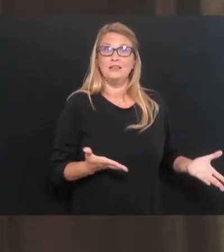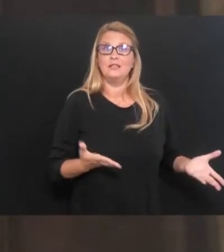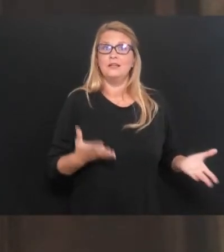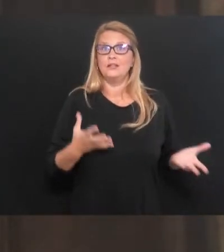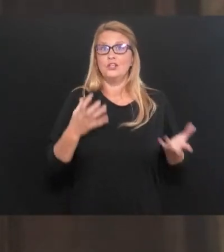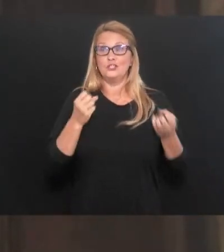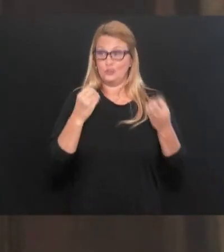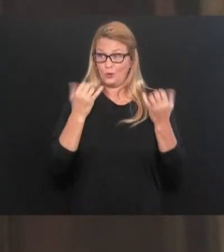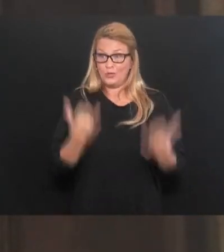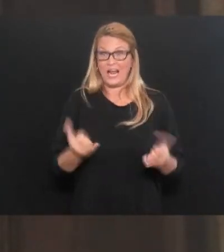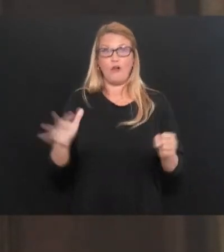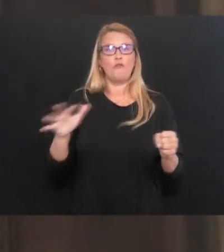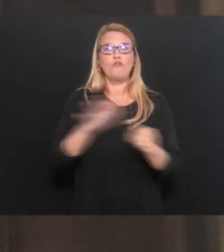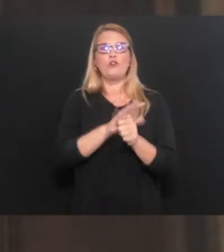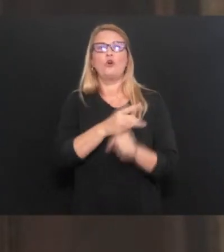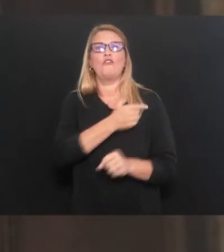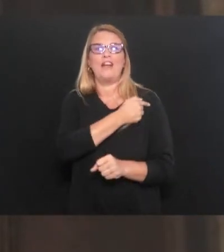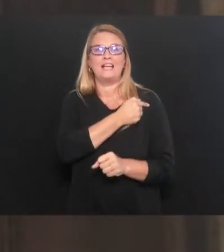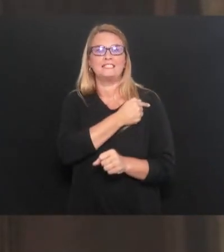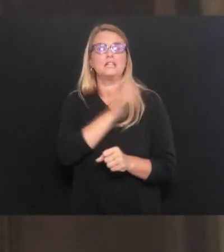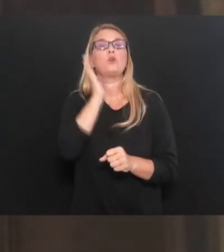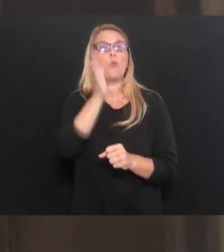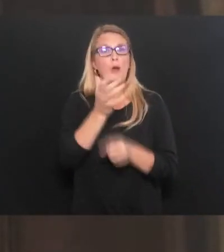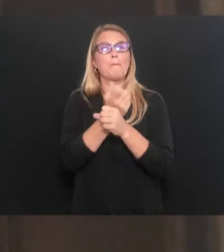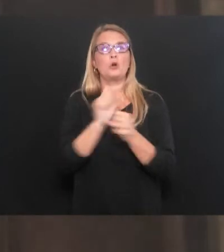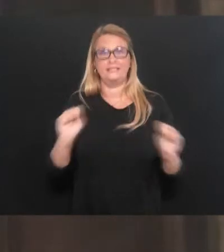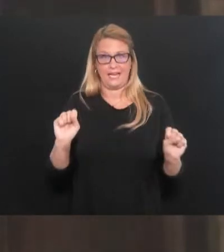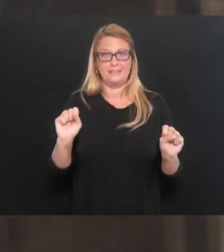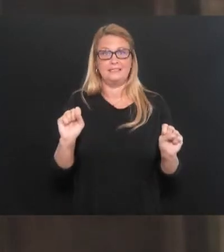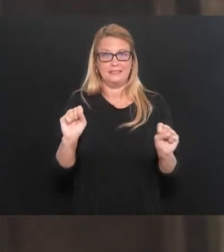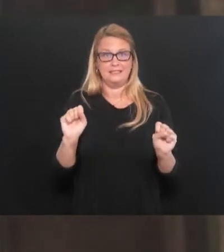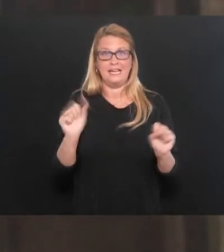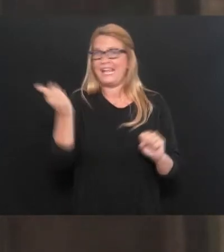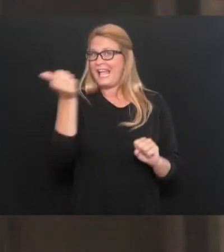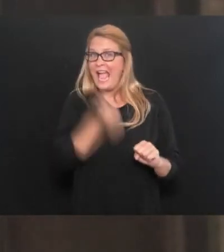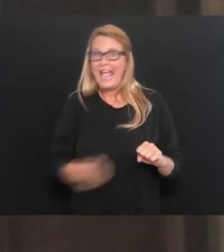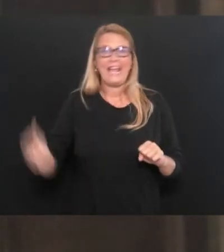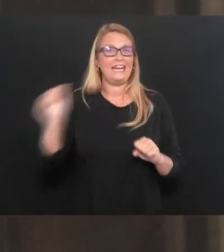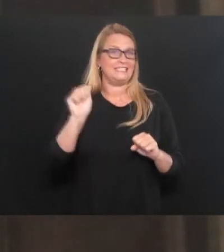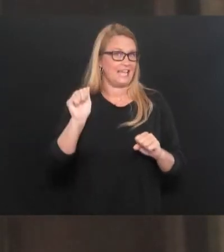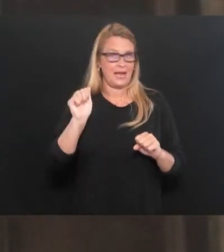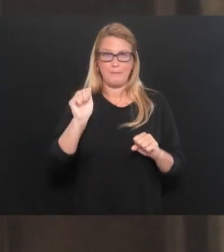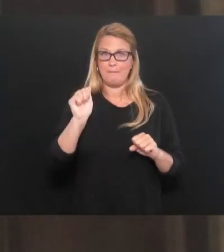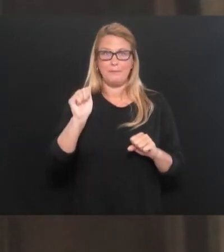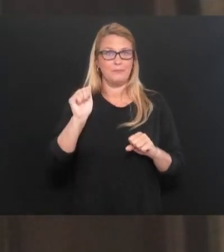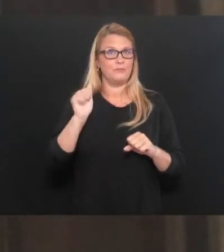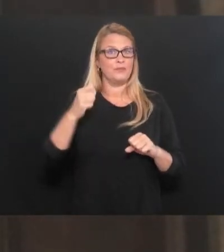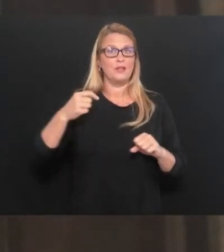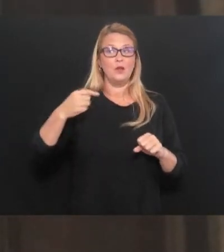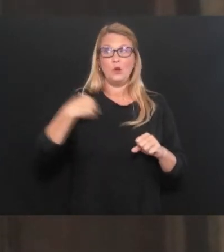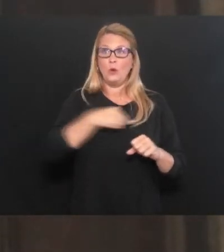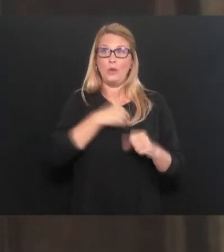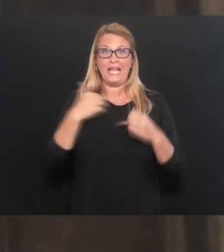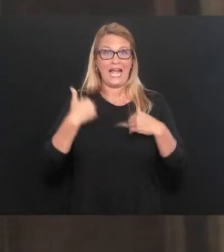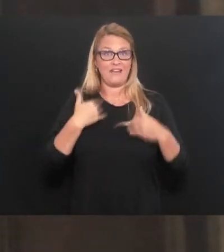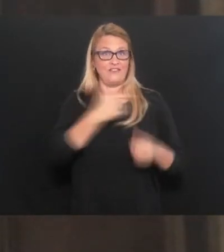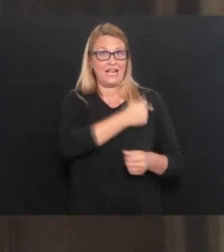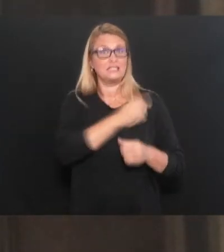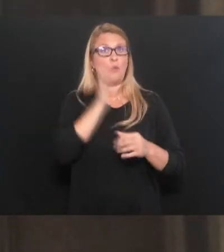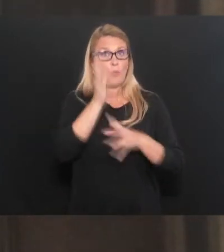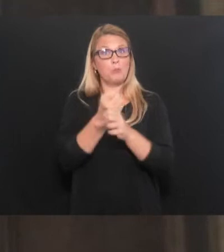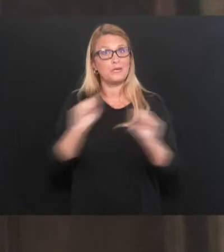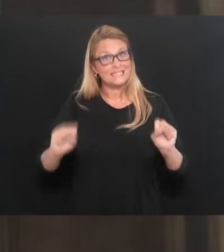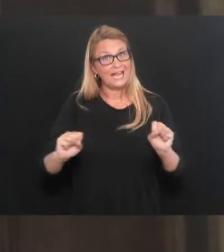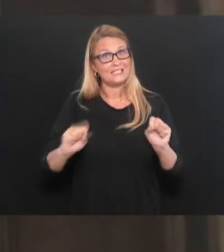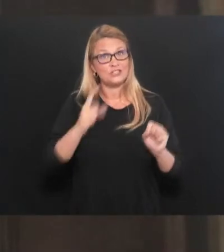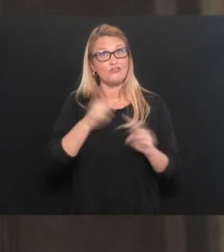full vaccination protects us from that. At any time, being fully vaccinated will protect us from that. And we've seen